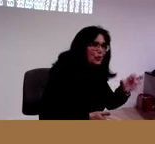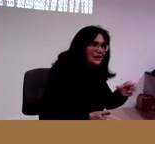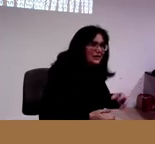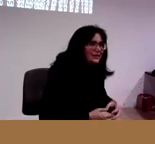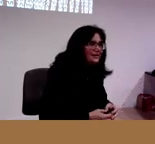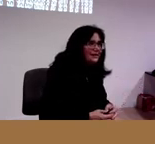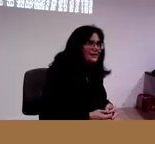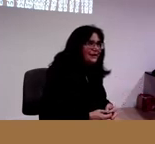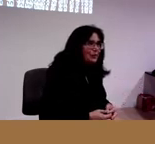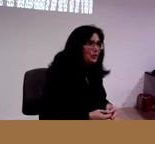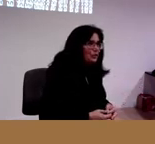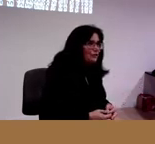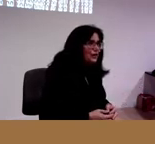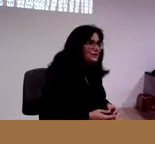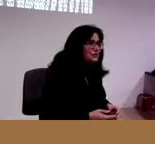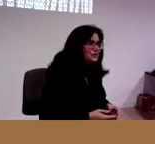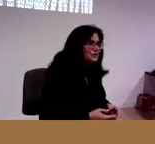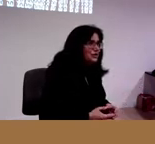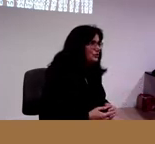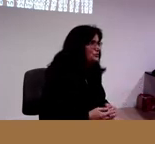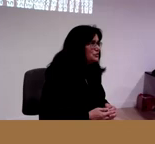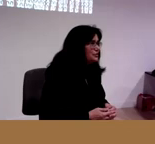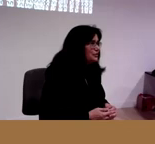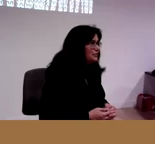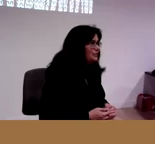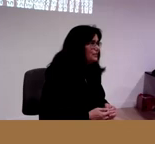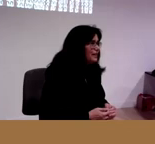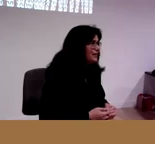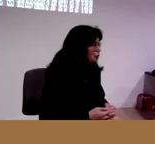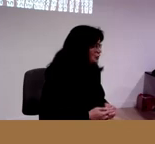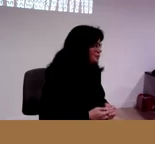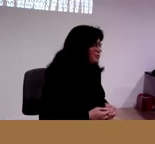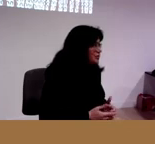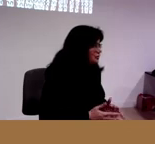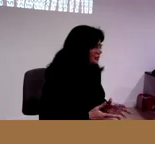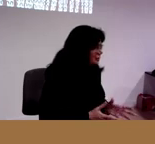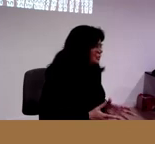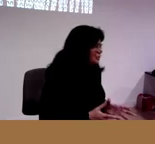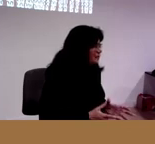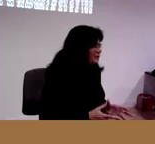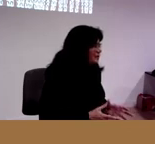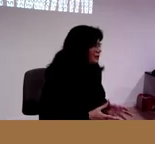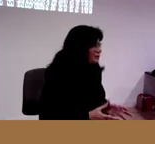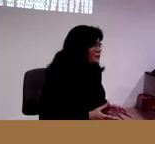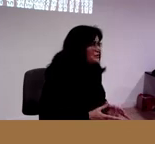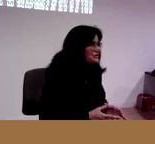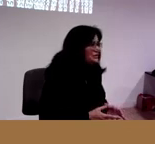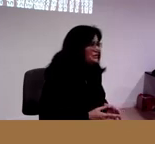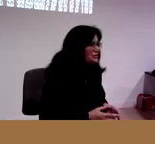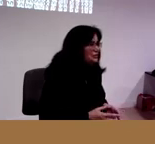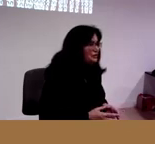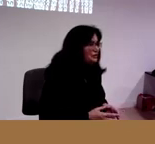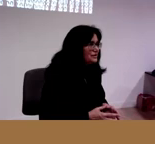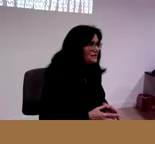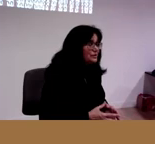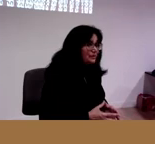about when we were invited to go and do an acknowledgement of country and welcome for a visitor